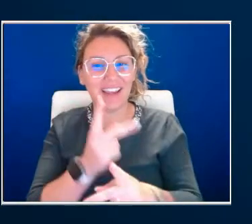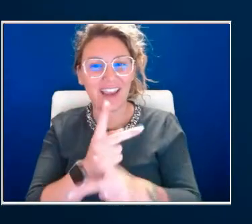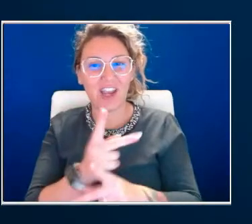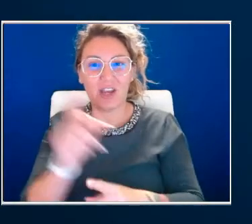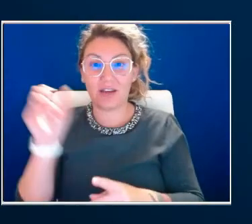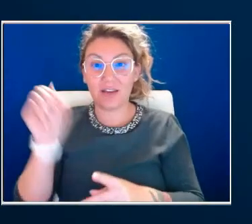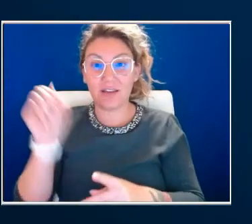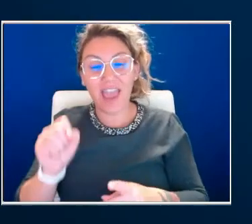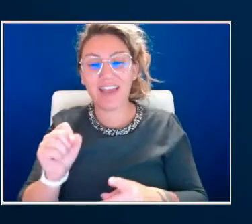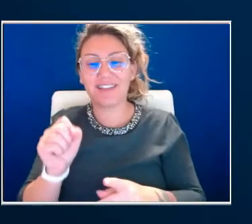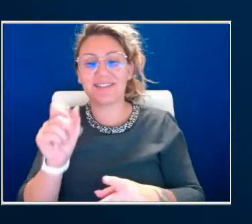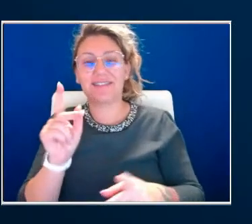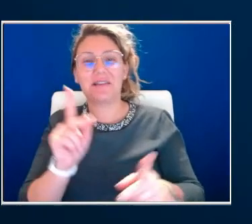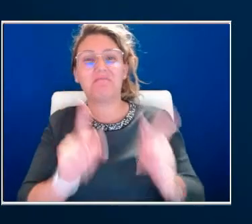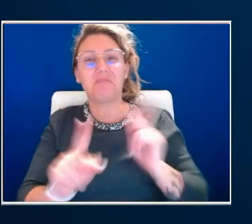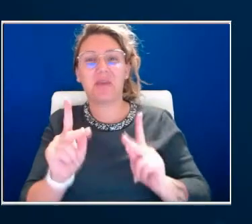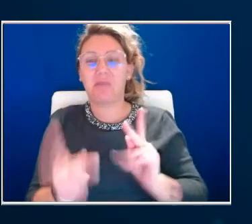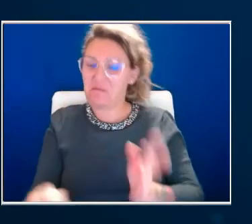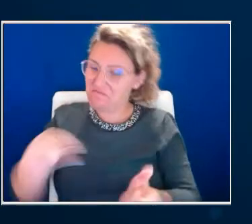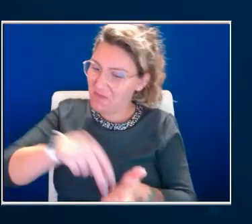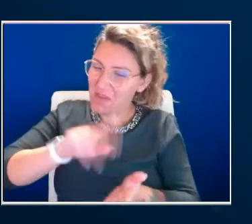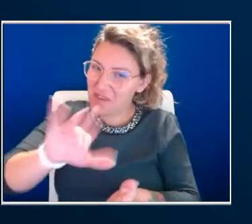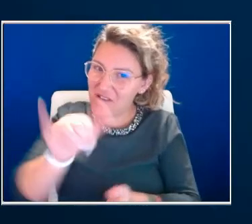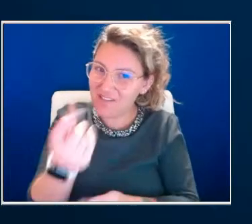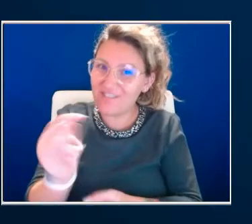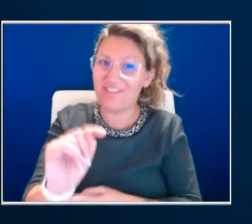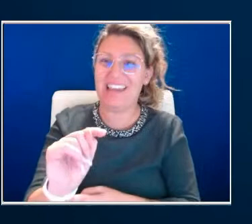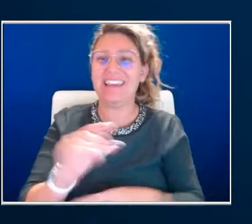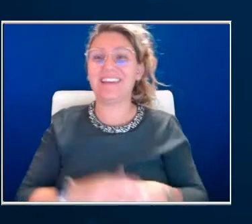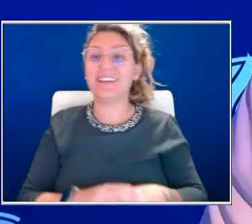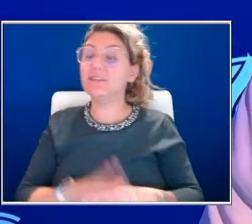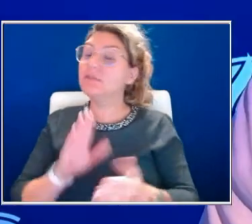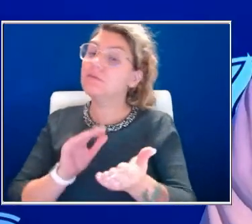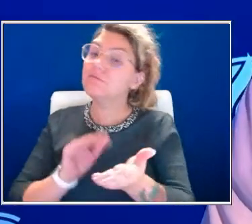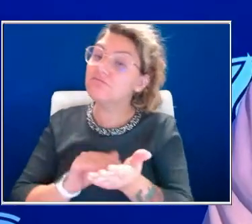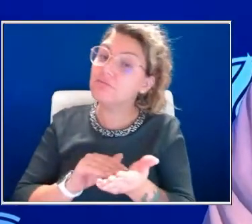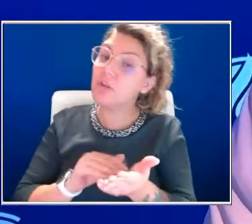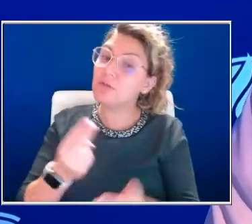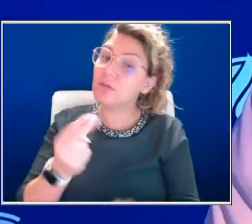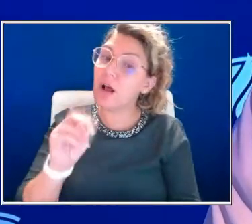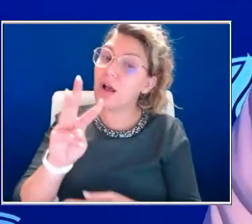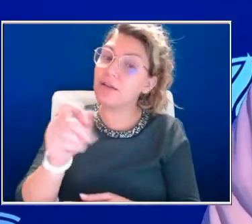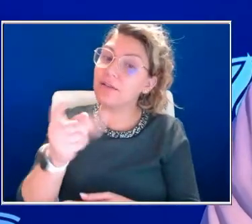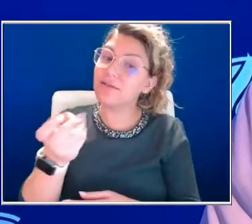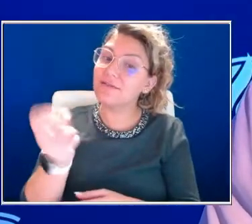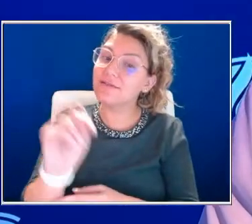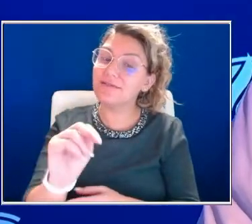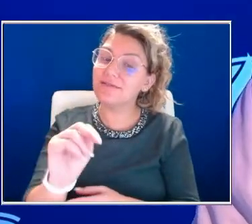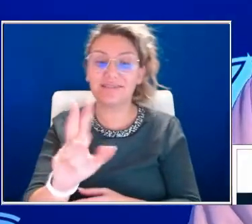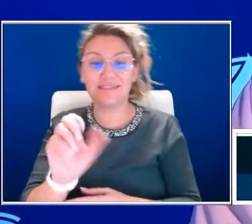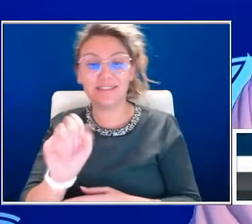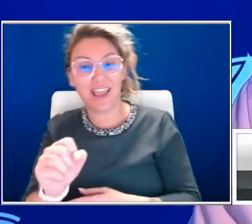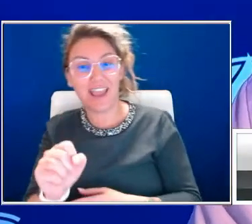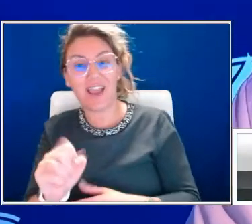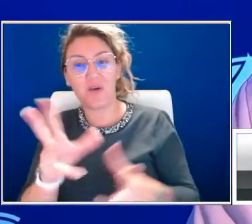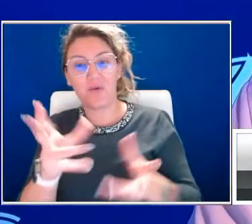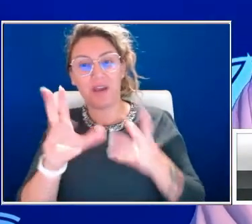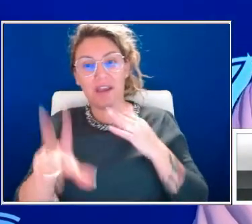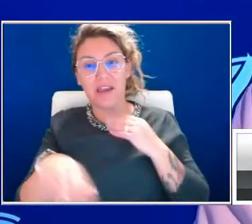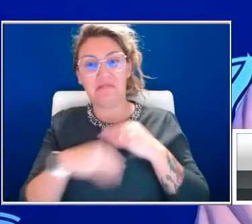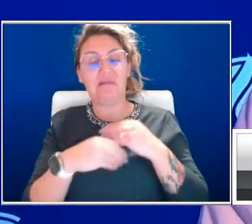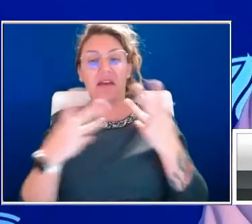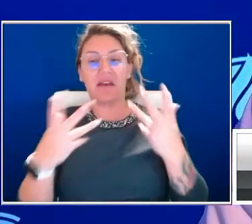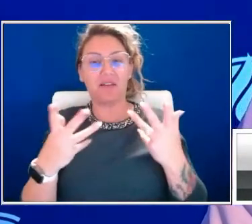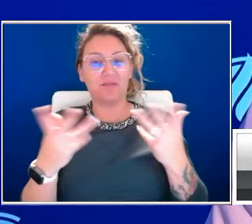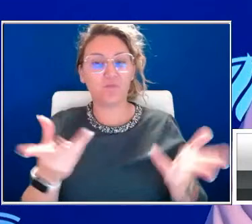feet, quite literally. Thank you so much, Amy. Dr. Hawkinson, final thoughts. Yeah, I'd just like to echo what Amy and Dr. Arnspiger said, and we've said this